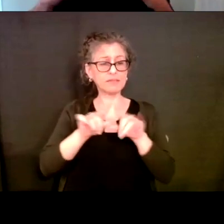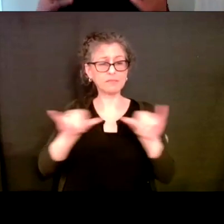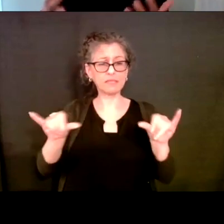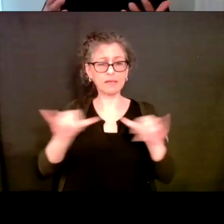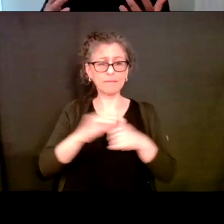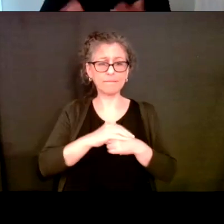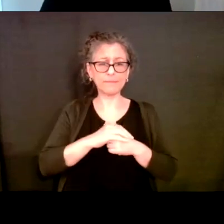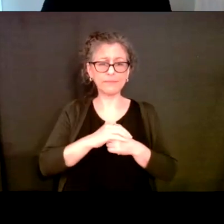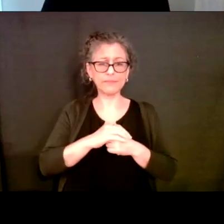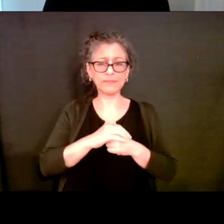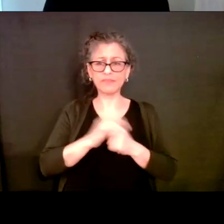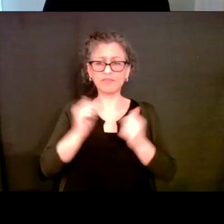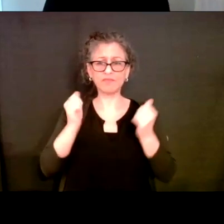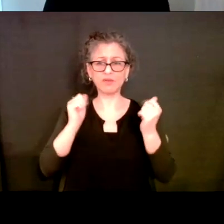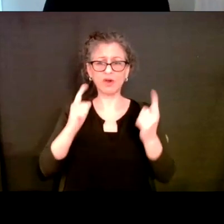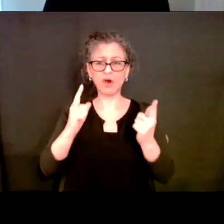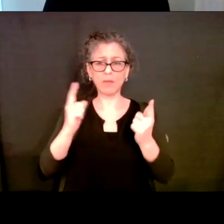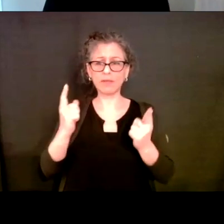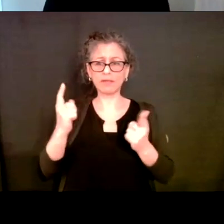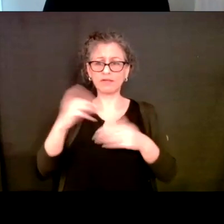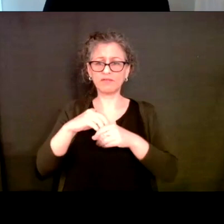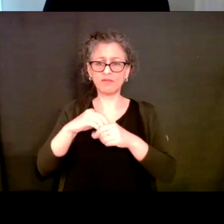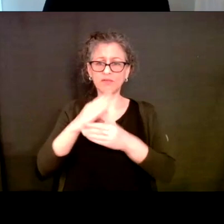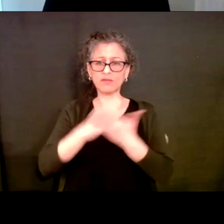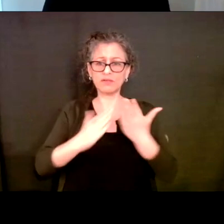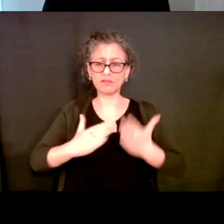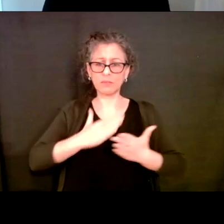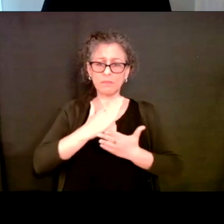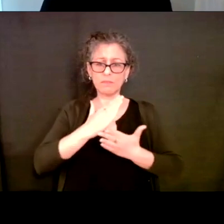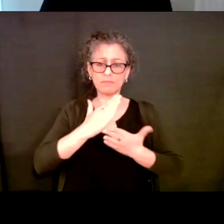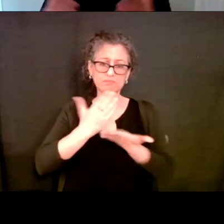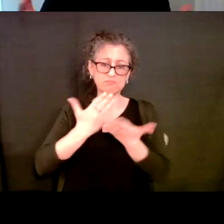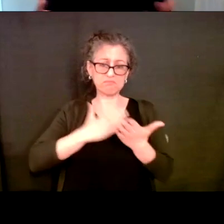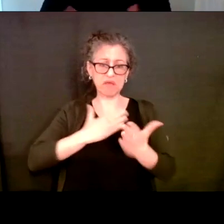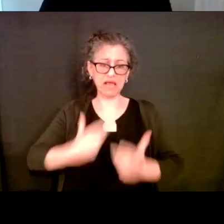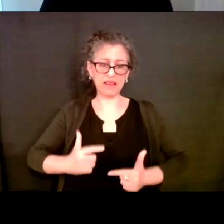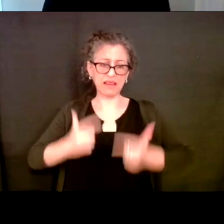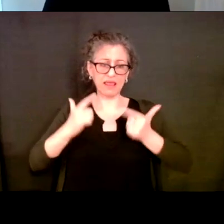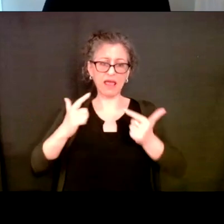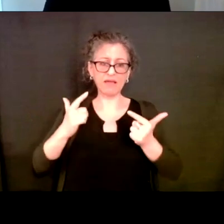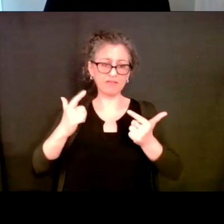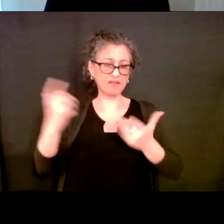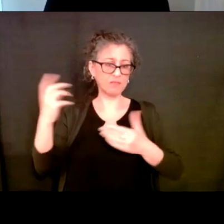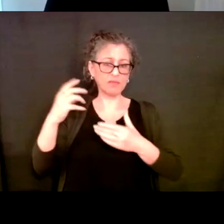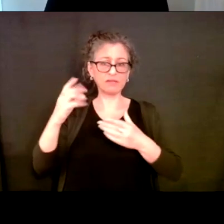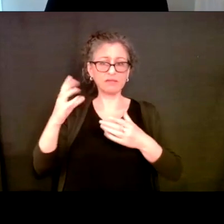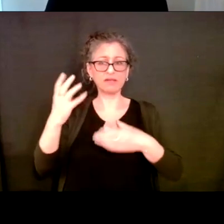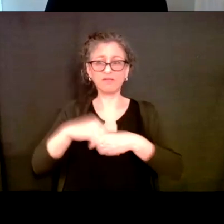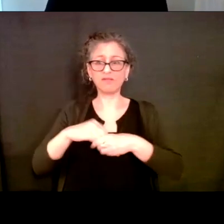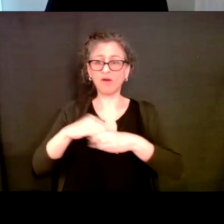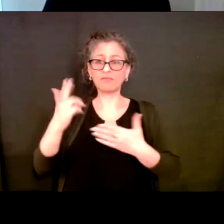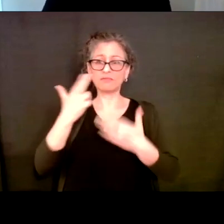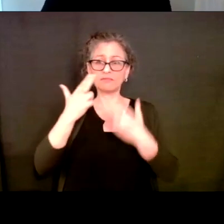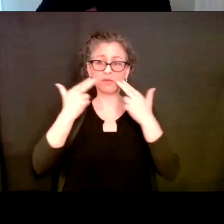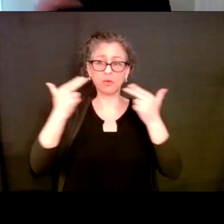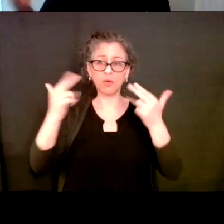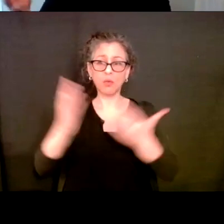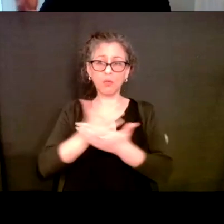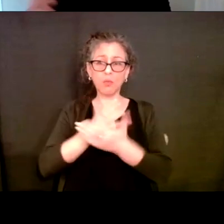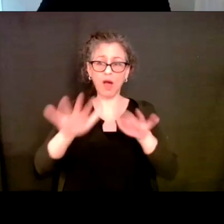all existed in some component in my life. So I've been in choirs from 1992